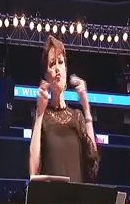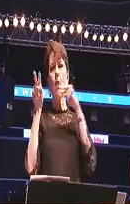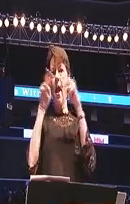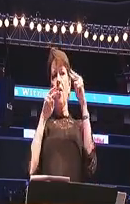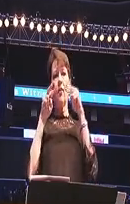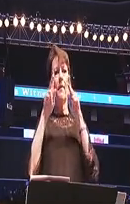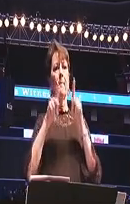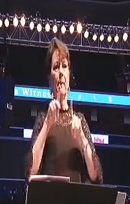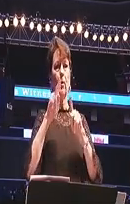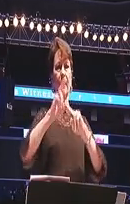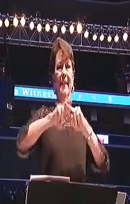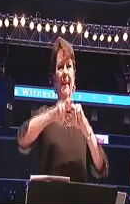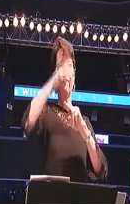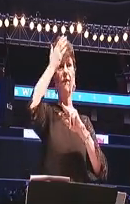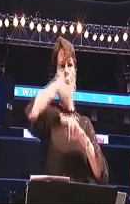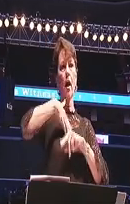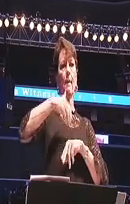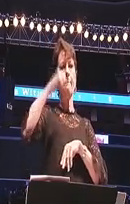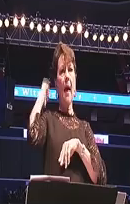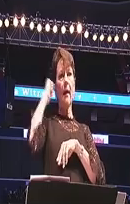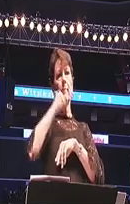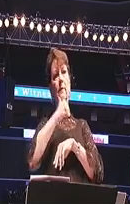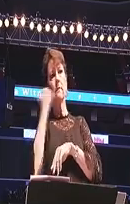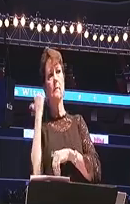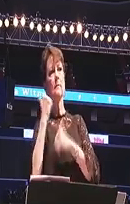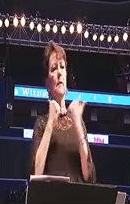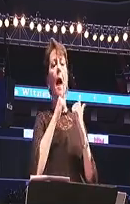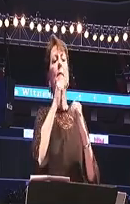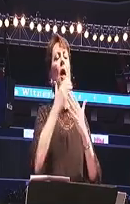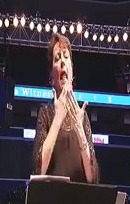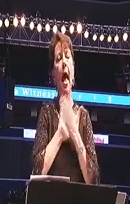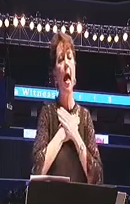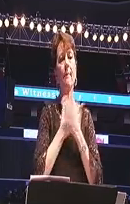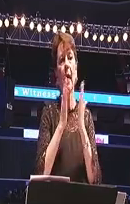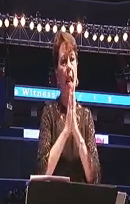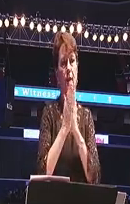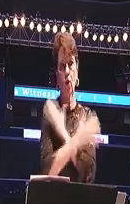good look at the person in front of you. I promise you I won't ask you to hug them.